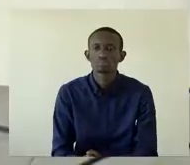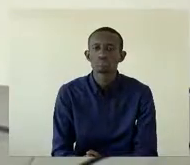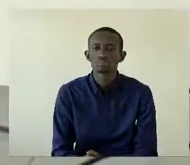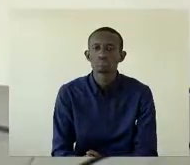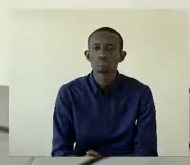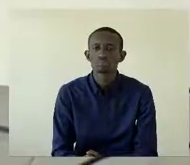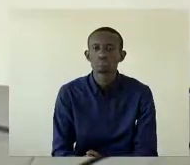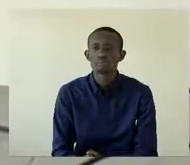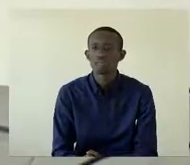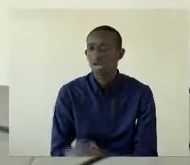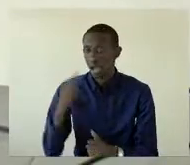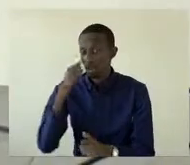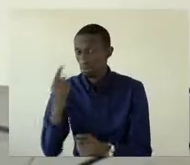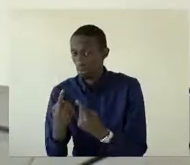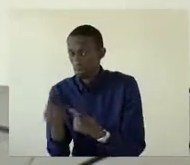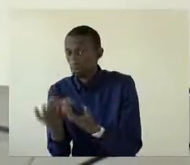There are certain things we want,